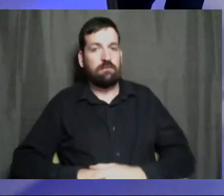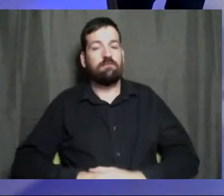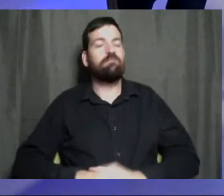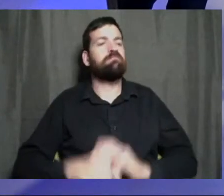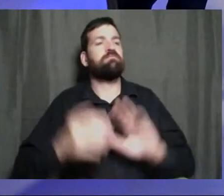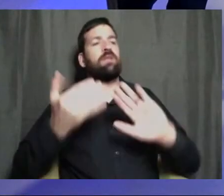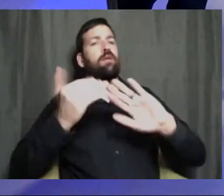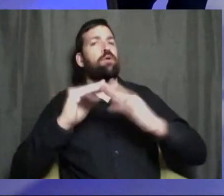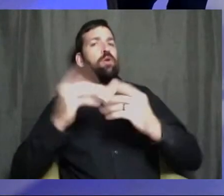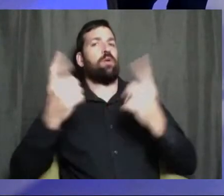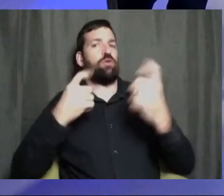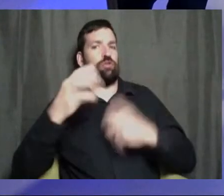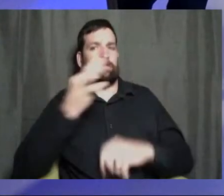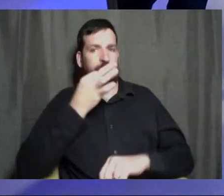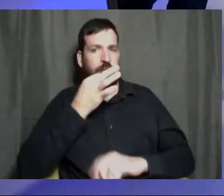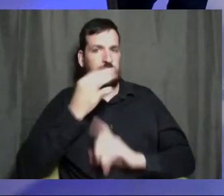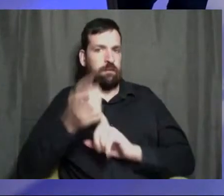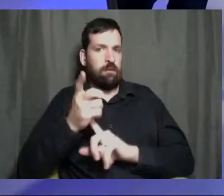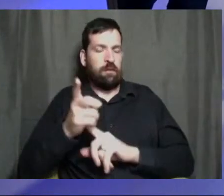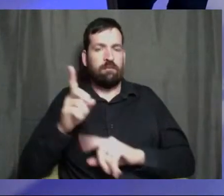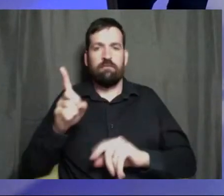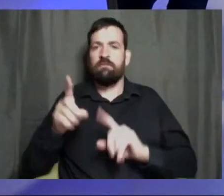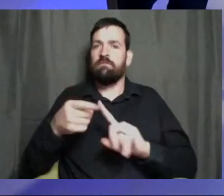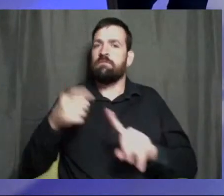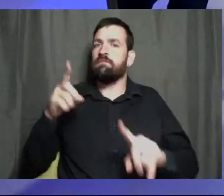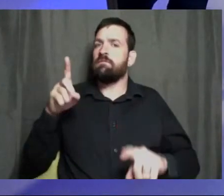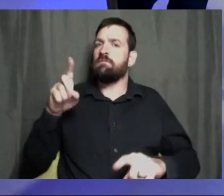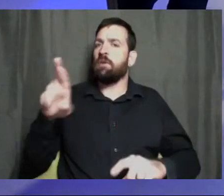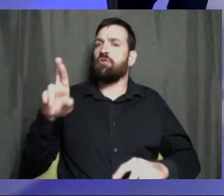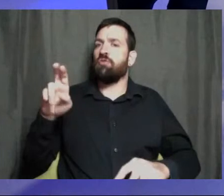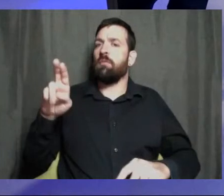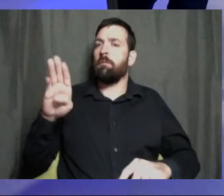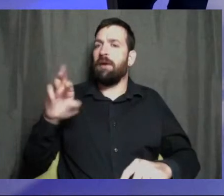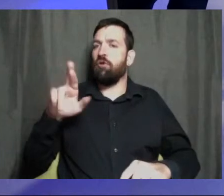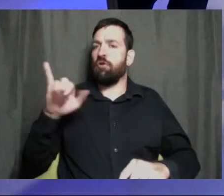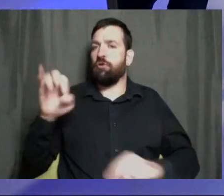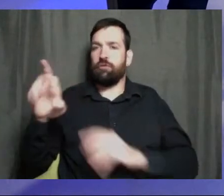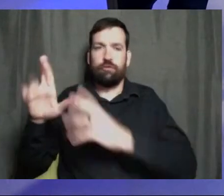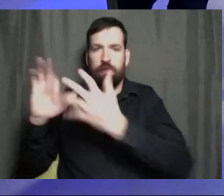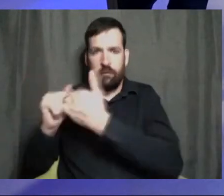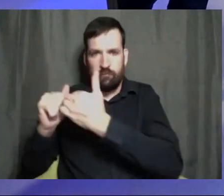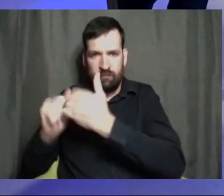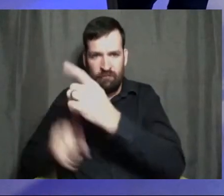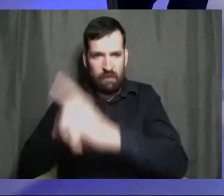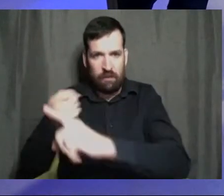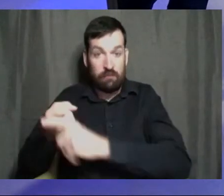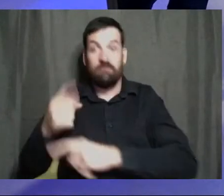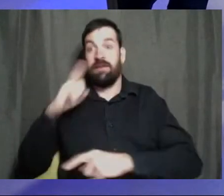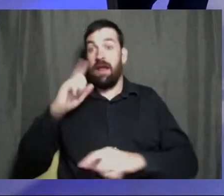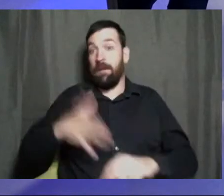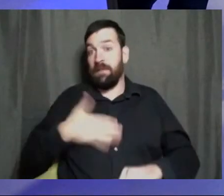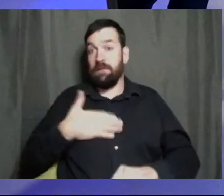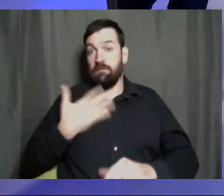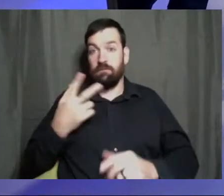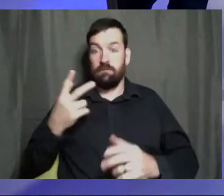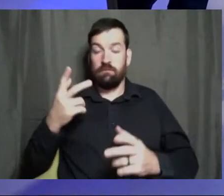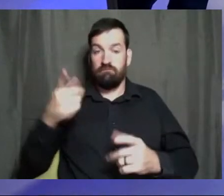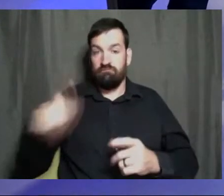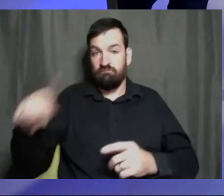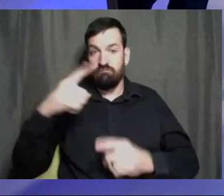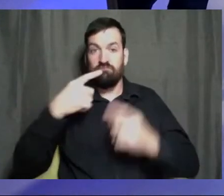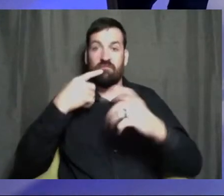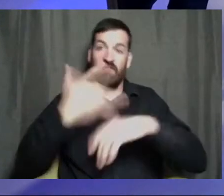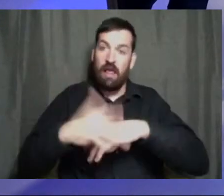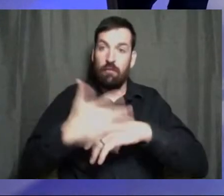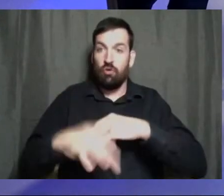moment. Just Dr. Beringer, what do you think this effect is going to be? You must be very happy to hear that these vaccines are available. What effect do you think that's going to have